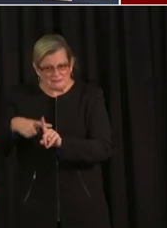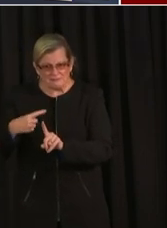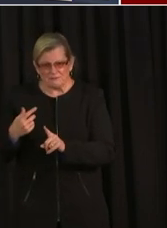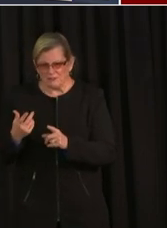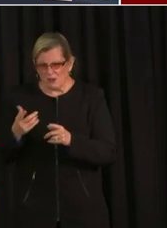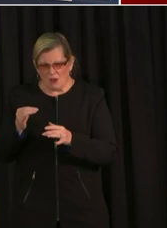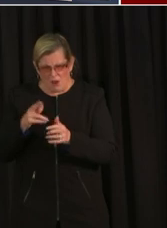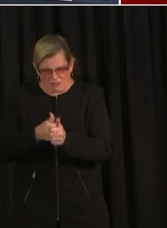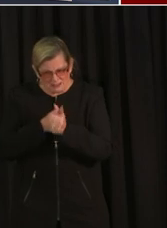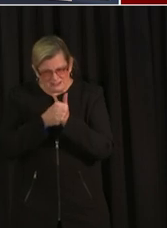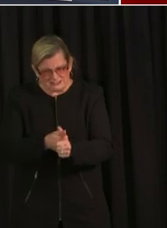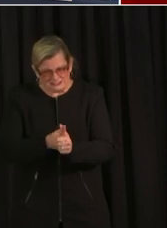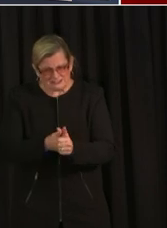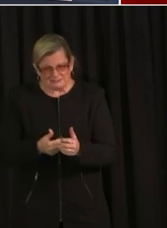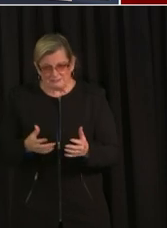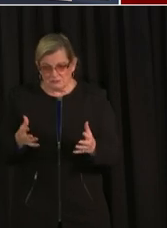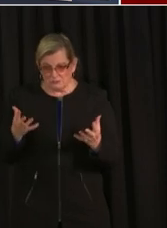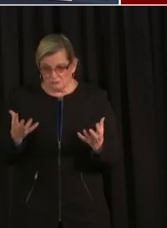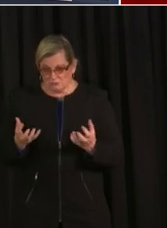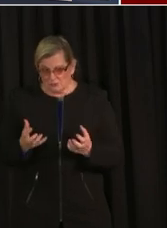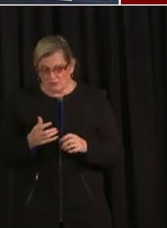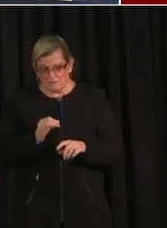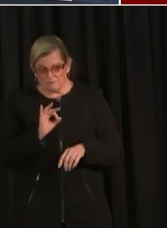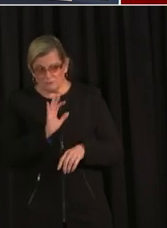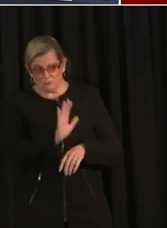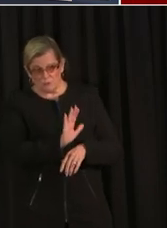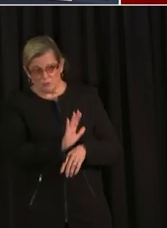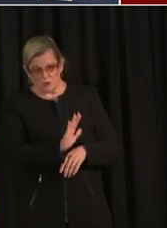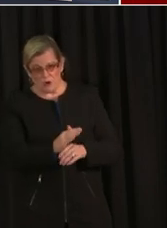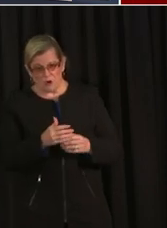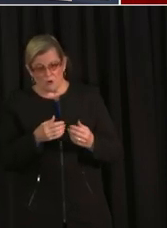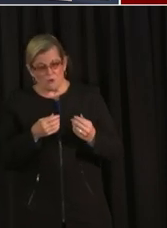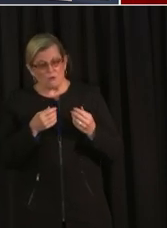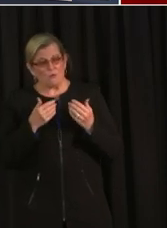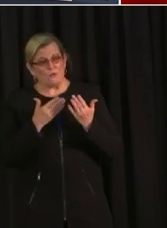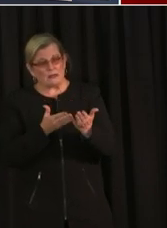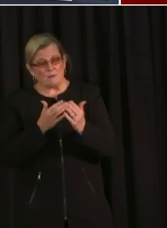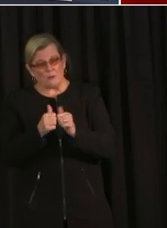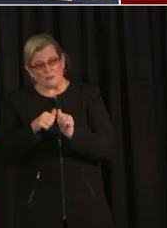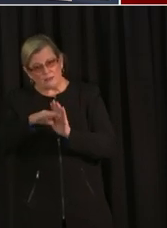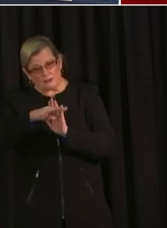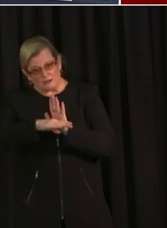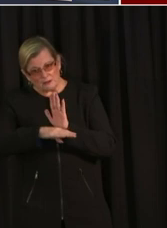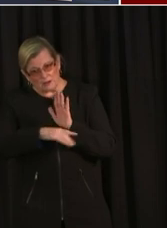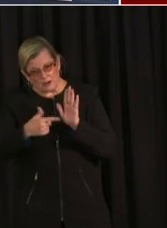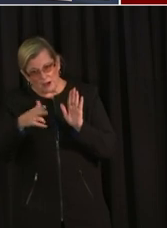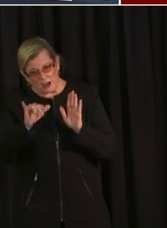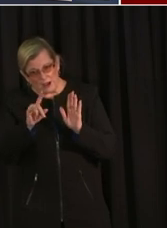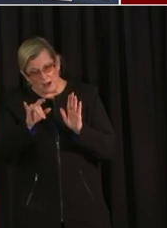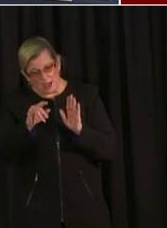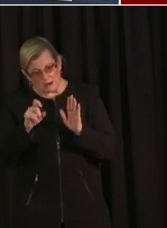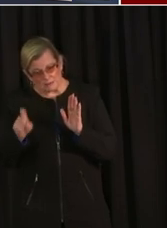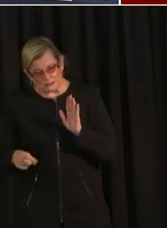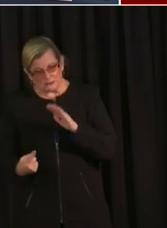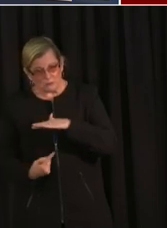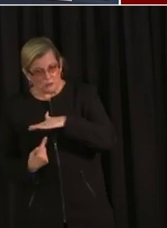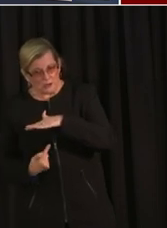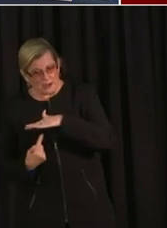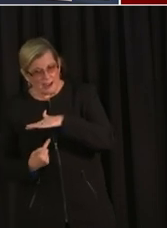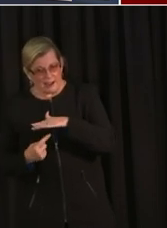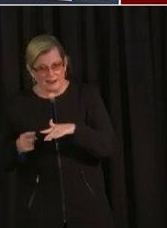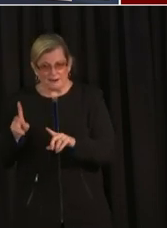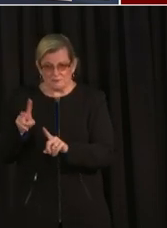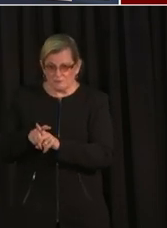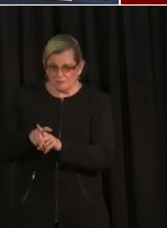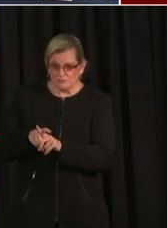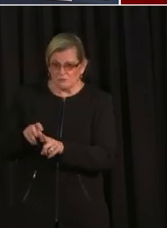with the desires, with your recommendations of how they should quarantine the people who were exposed to Soto?